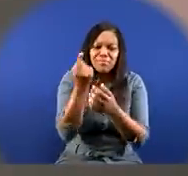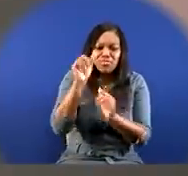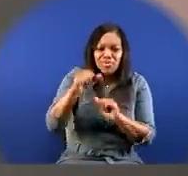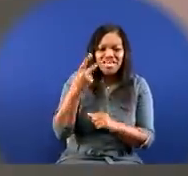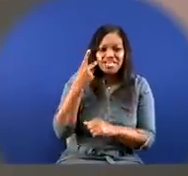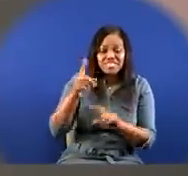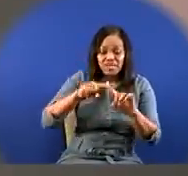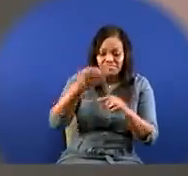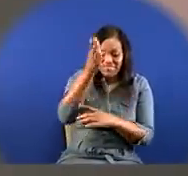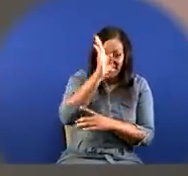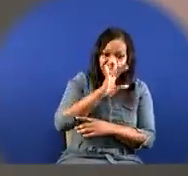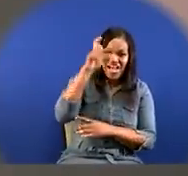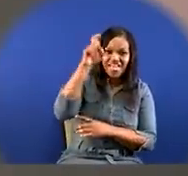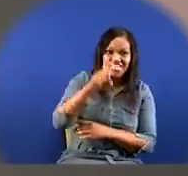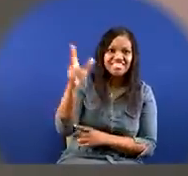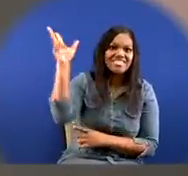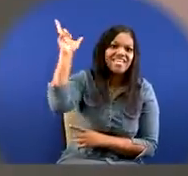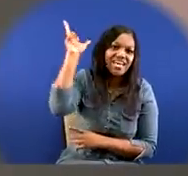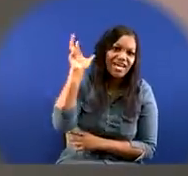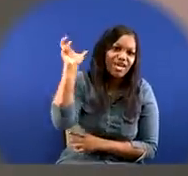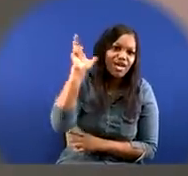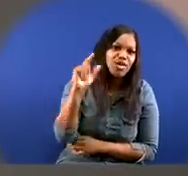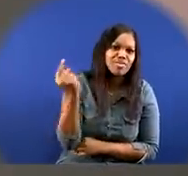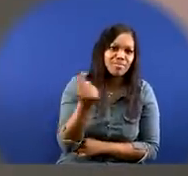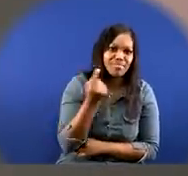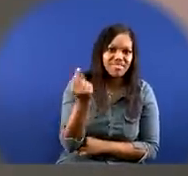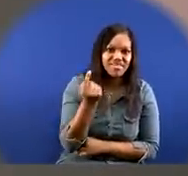God needs to hear something.